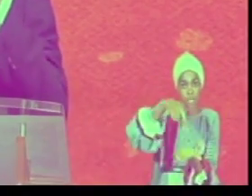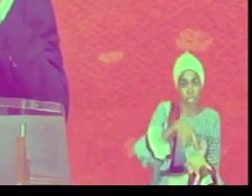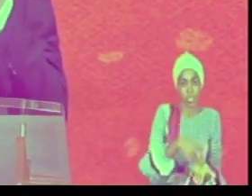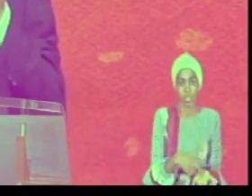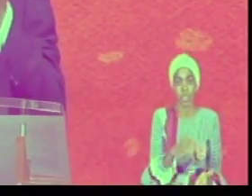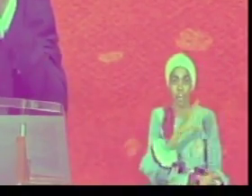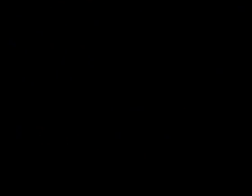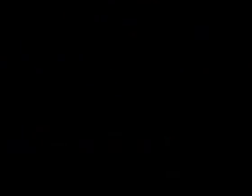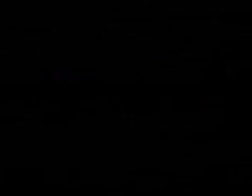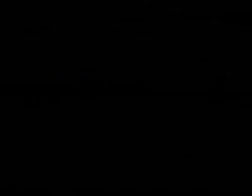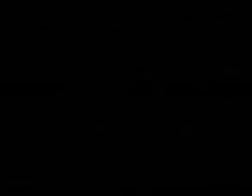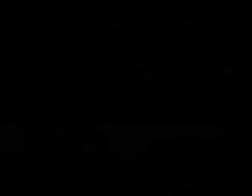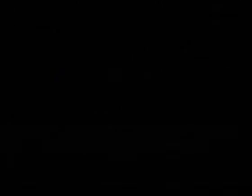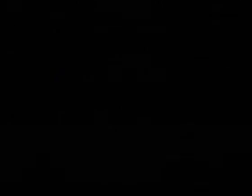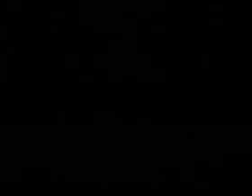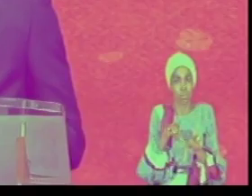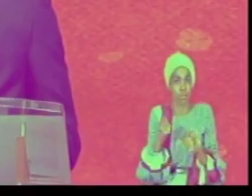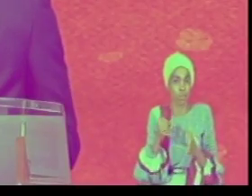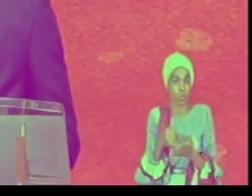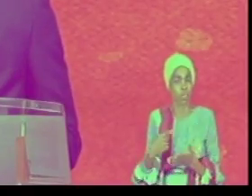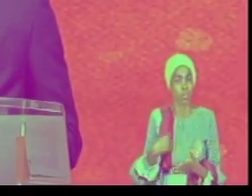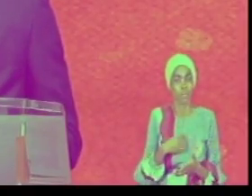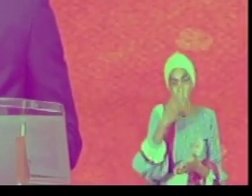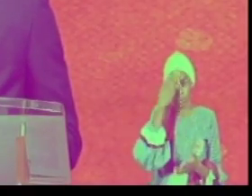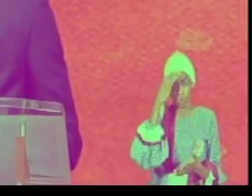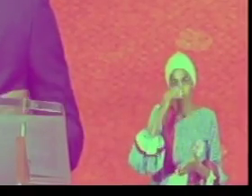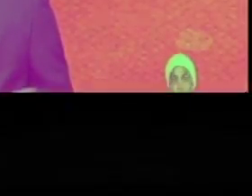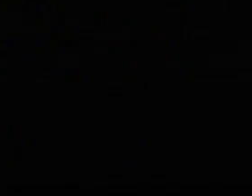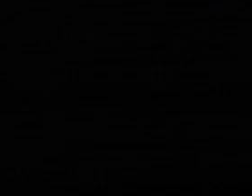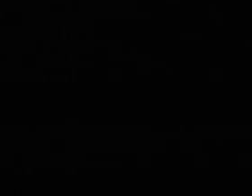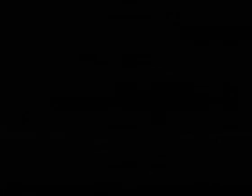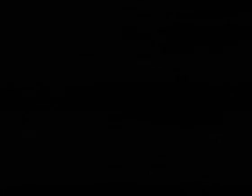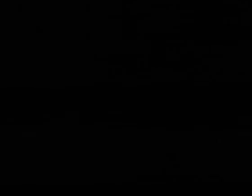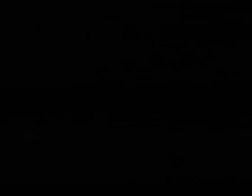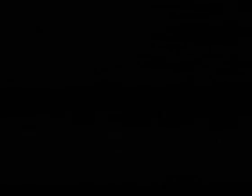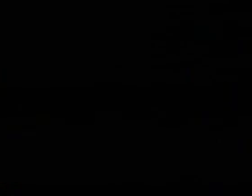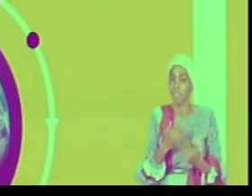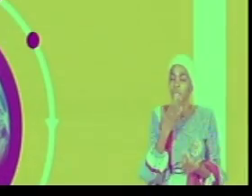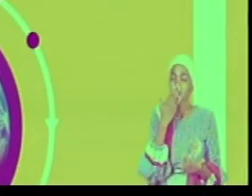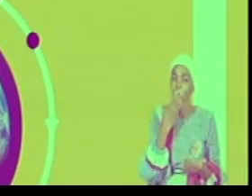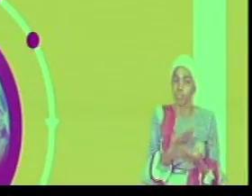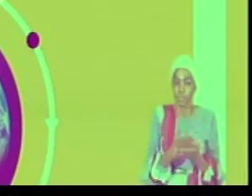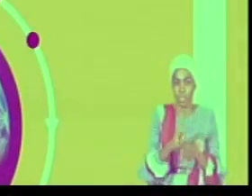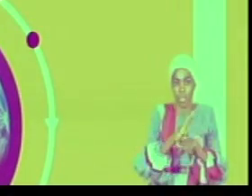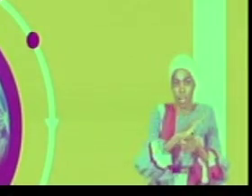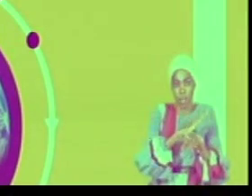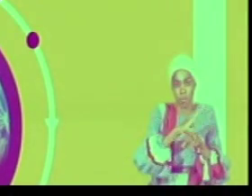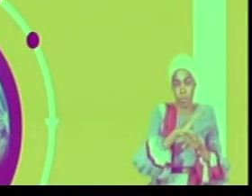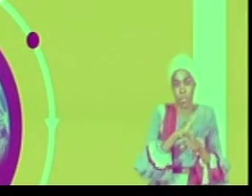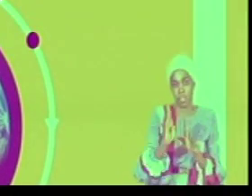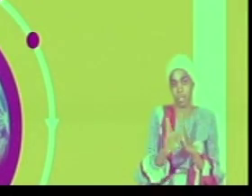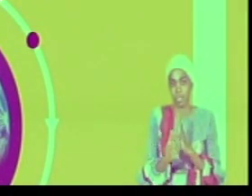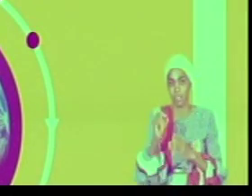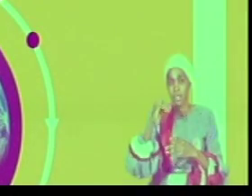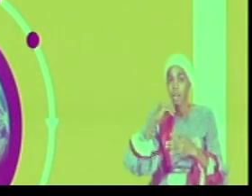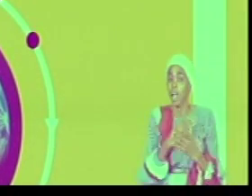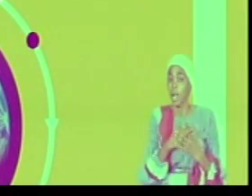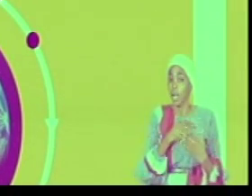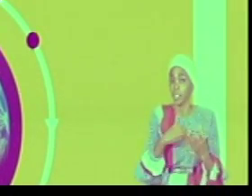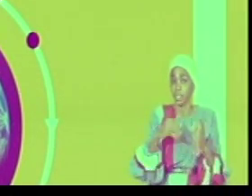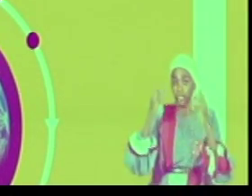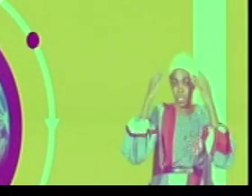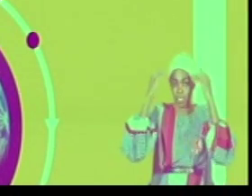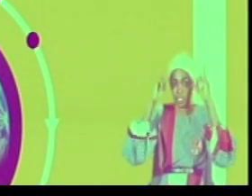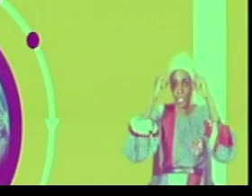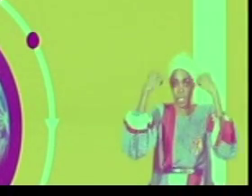have wonderful and great personal brands. Thank you so much. Now I hand over to Dr. Jolayemi